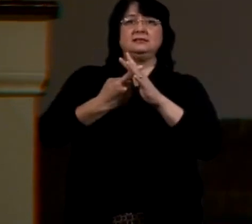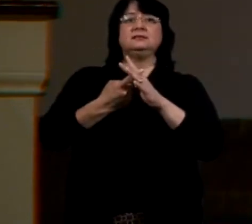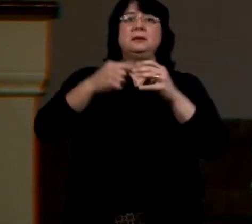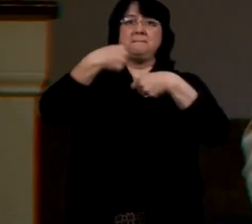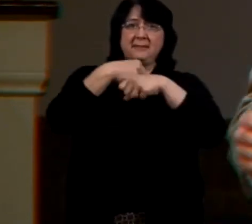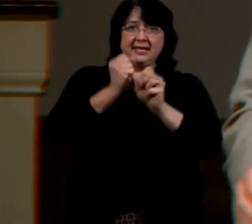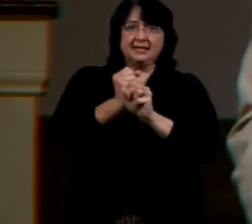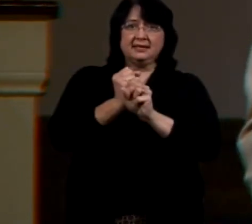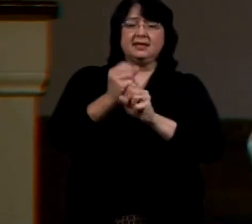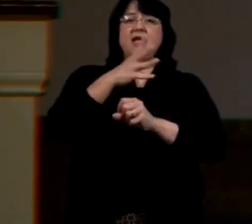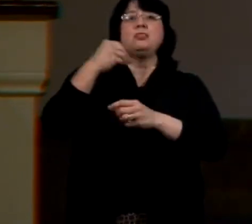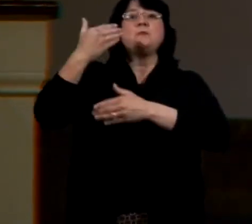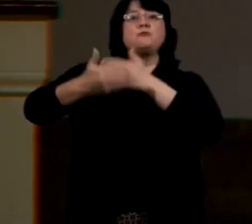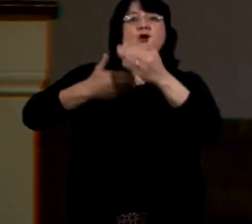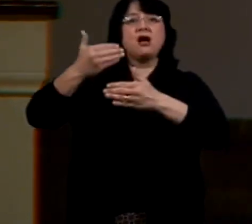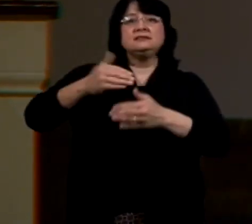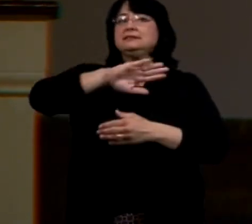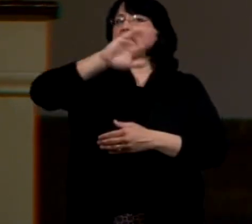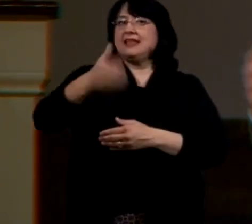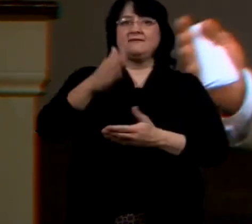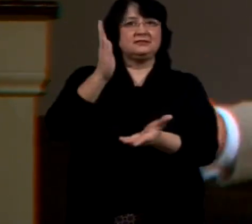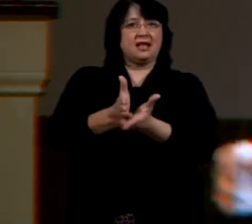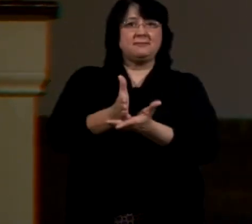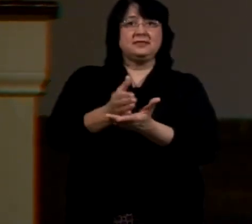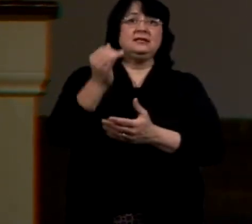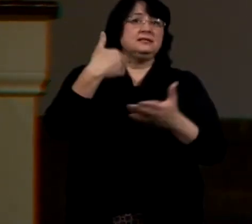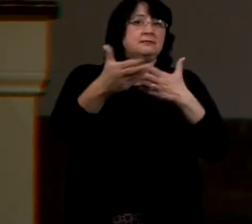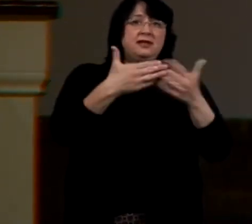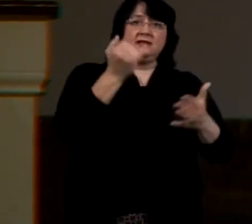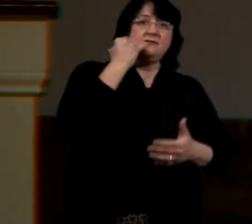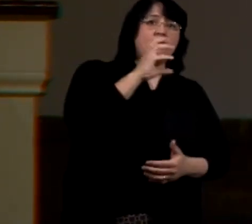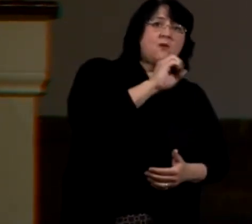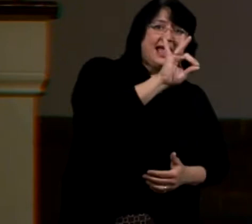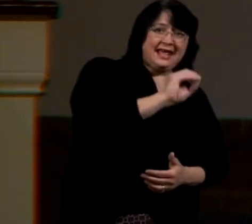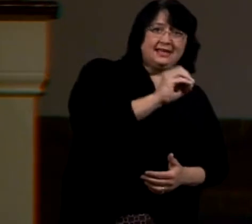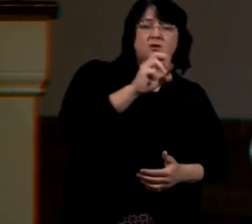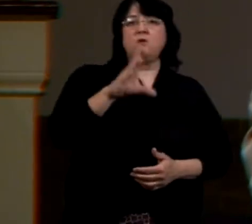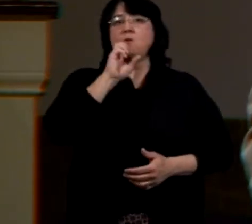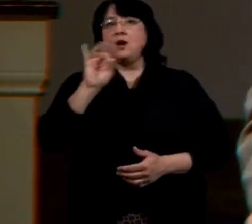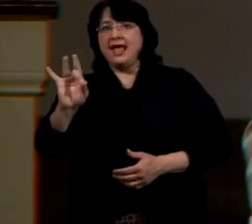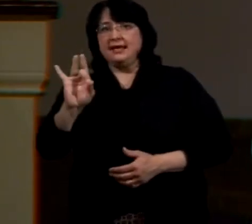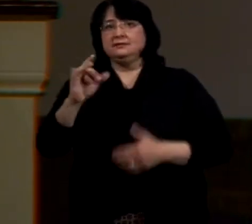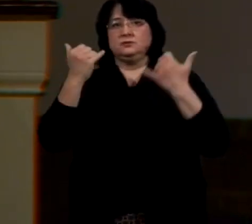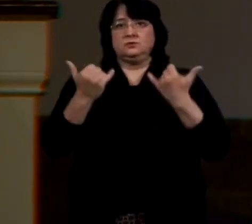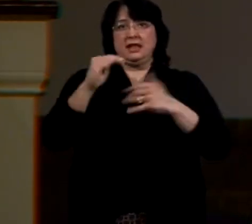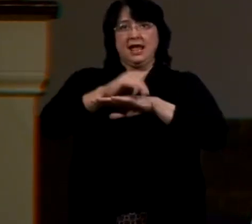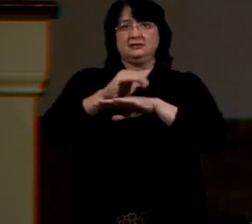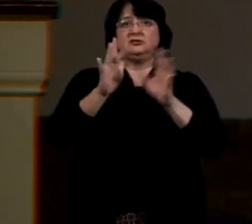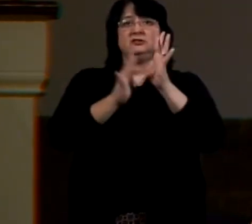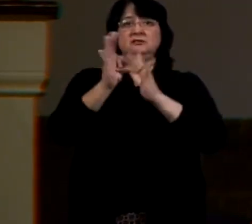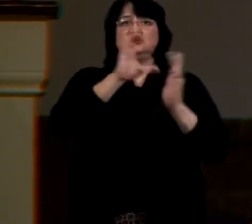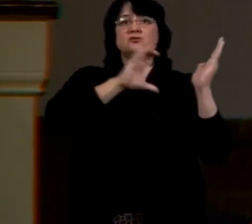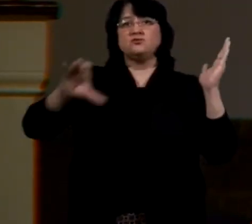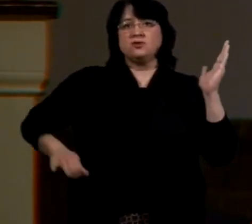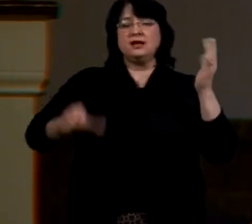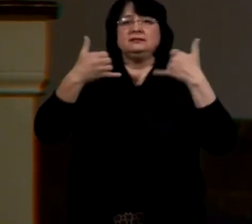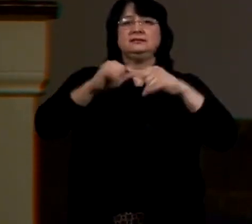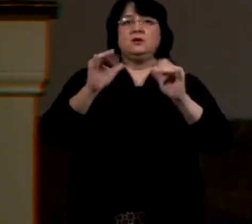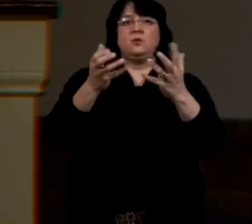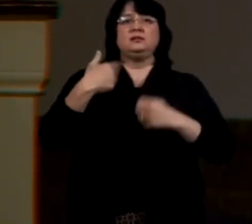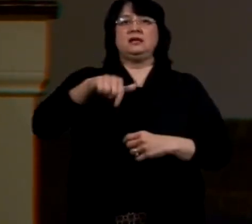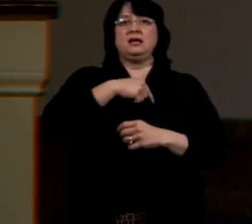making, and the process never stops. I don't care if you're 80 years old or 8 years old in here tonight, Jesus Christ still wants to make